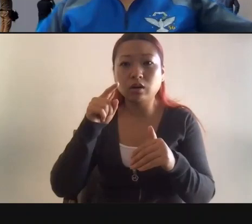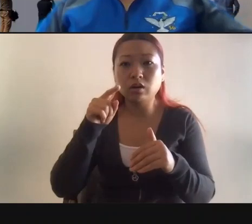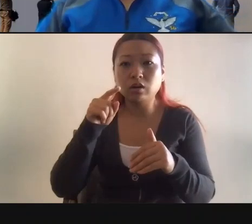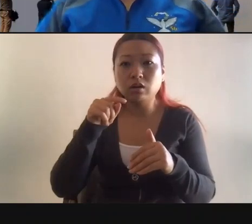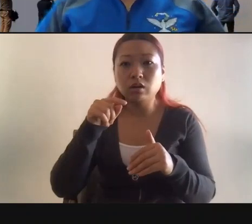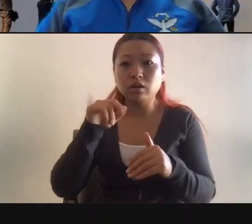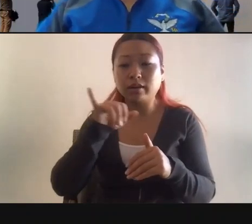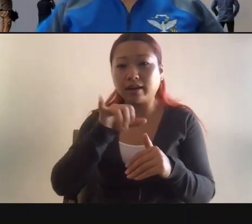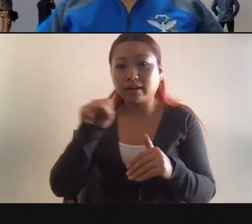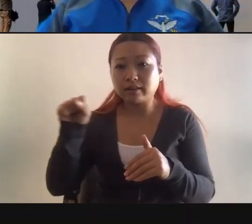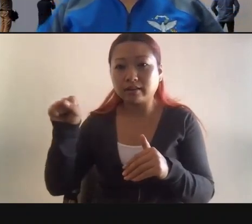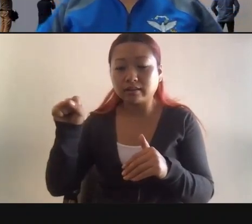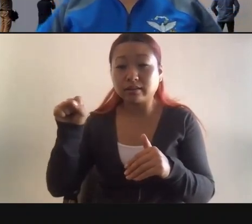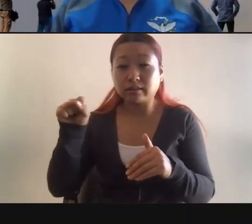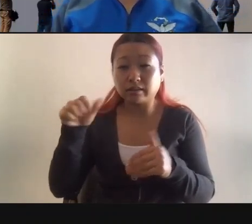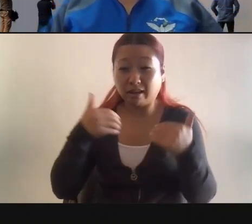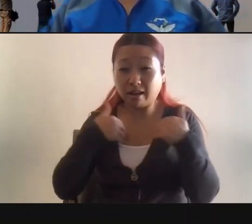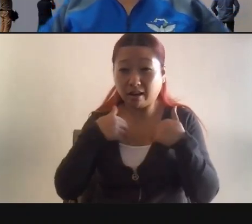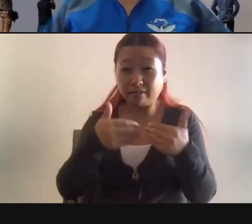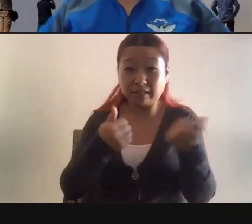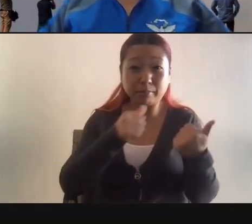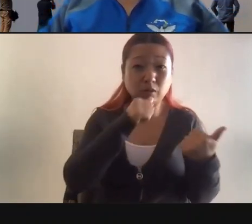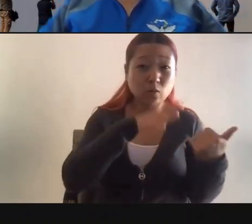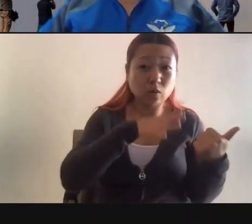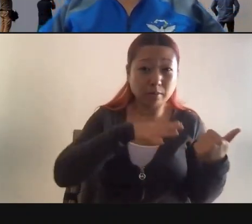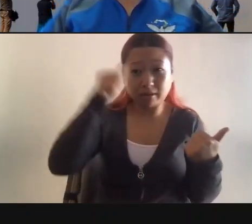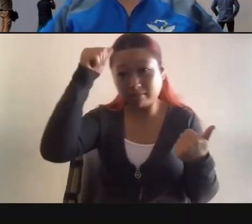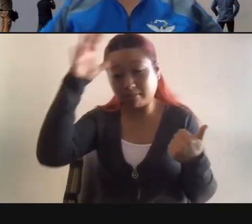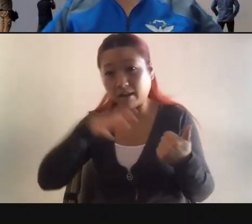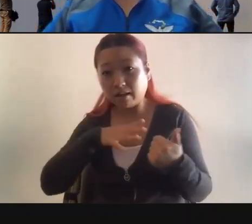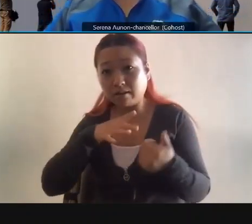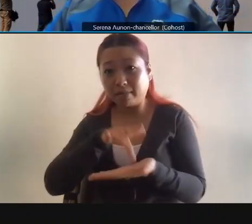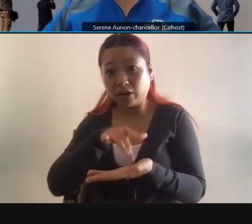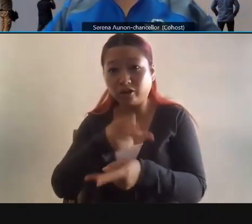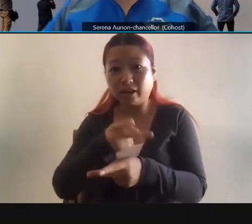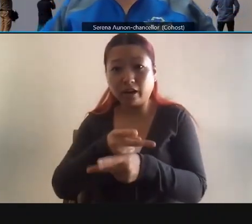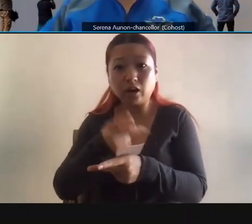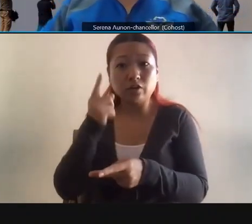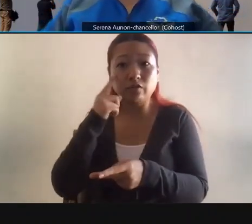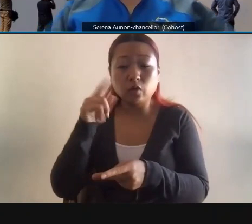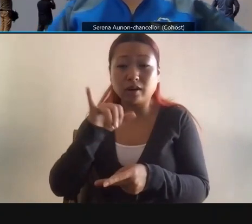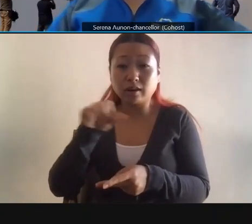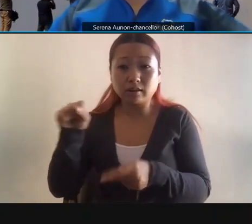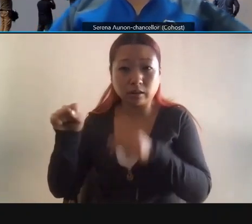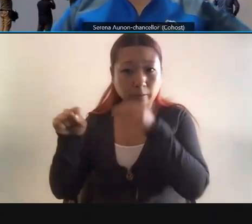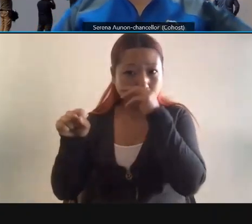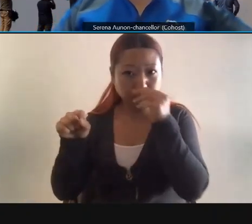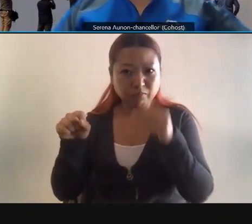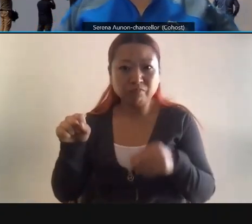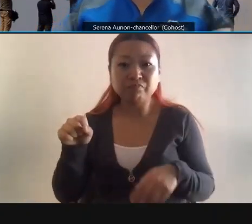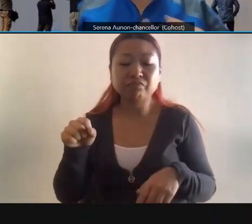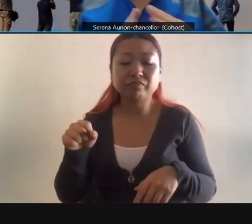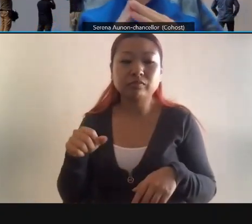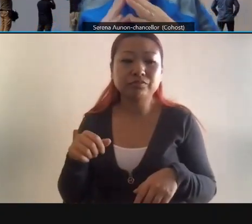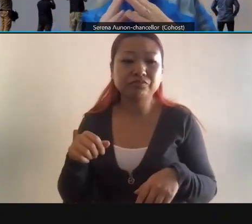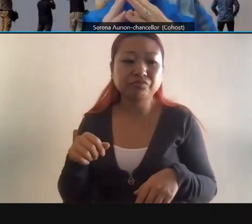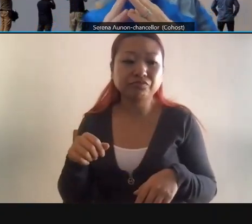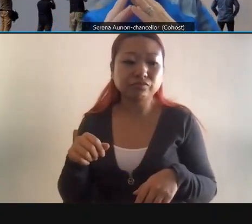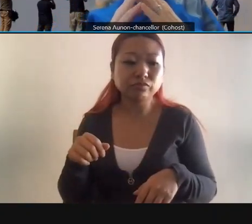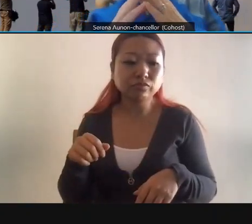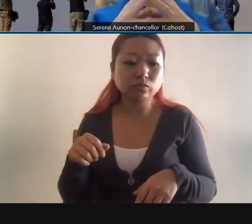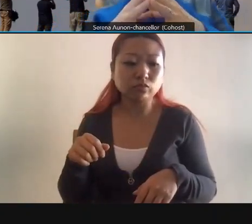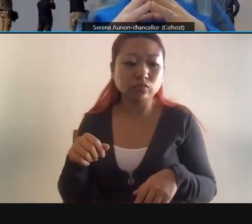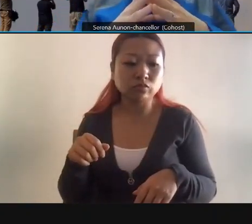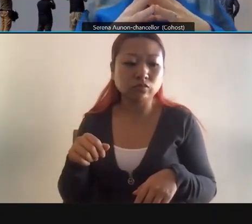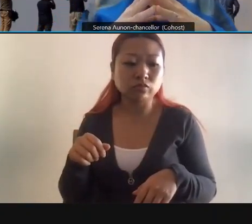there separate men and women medical care for the International Space Station? There's no separate care. I mean, we do take into account